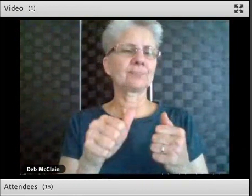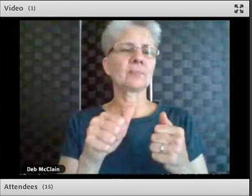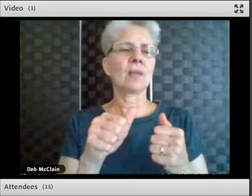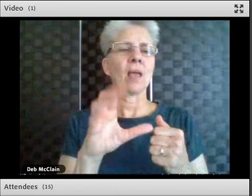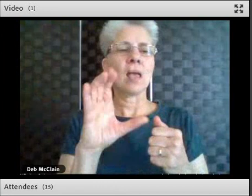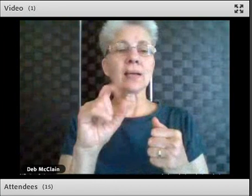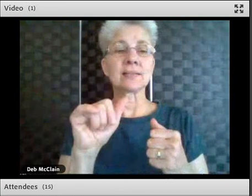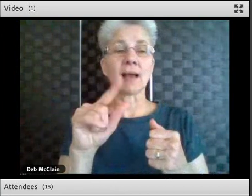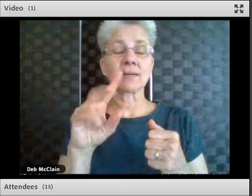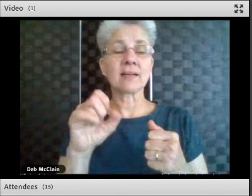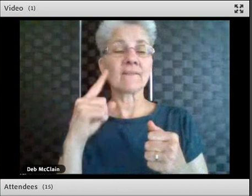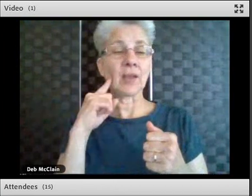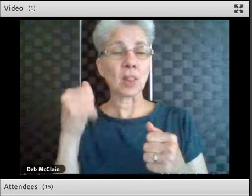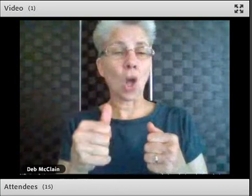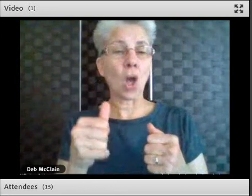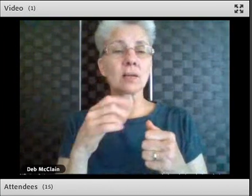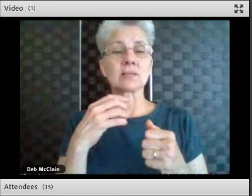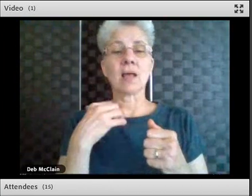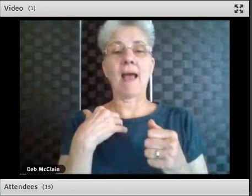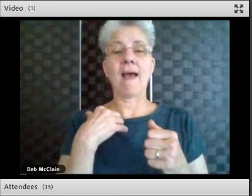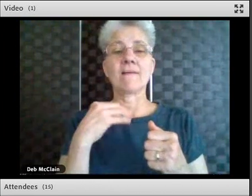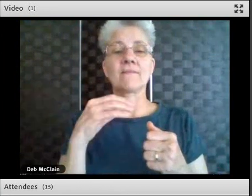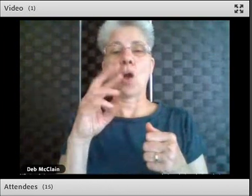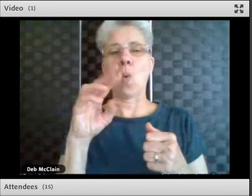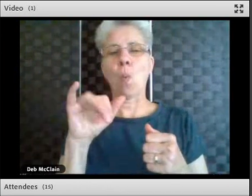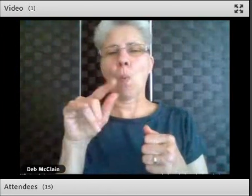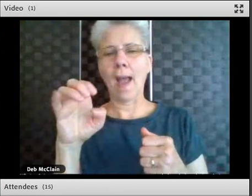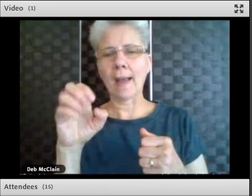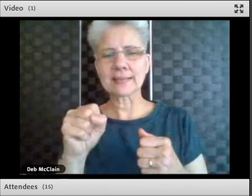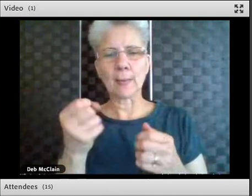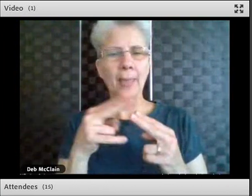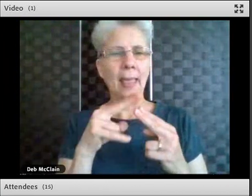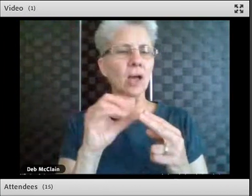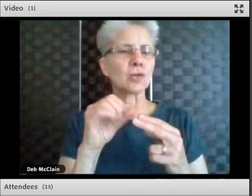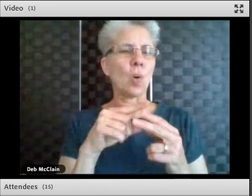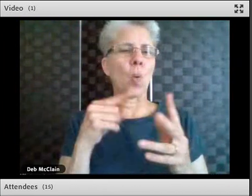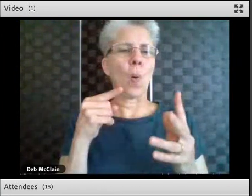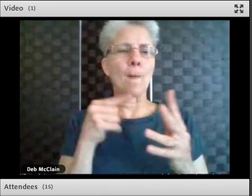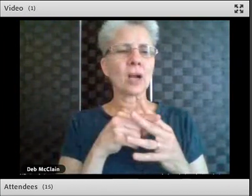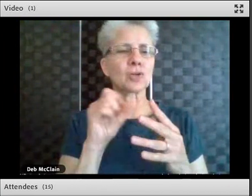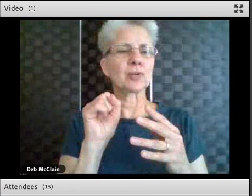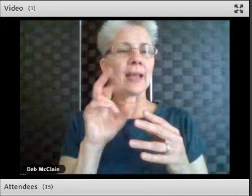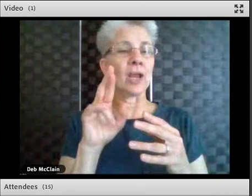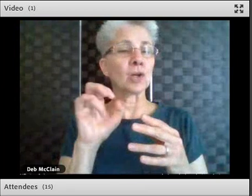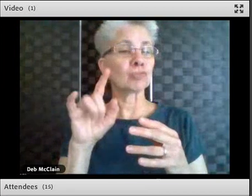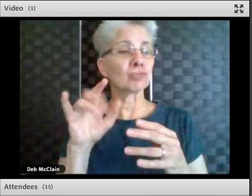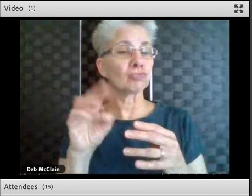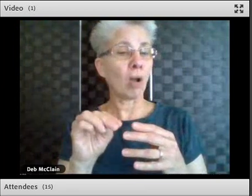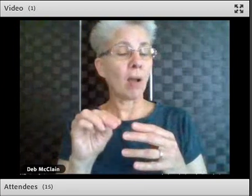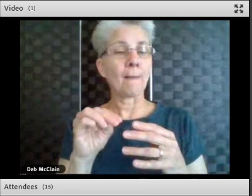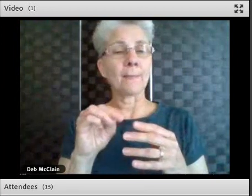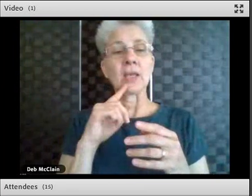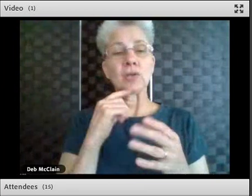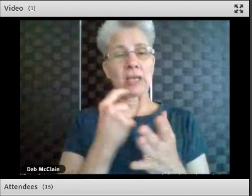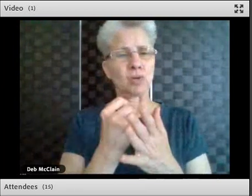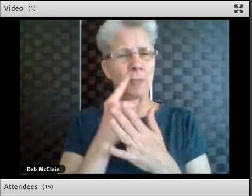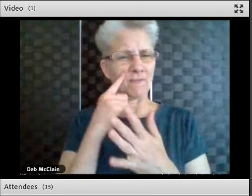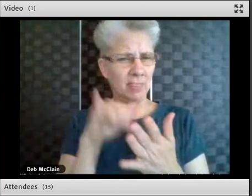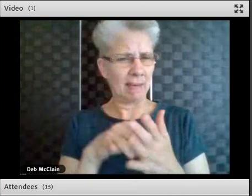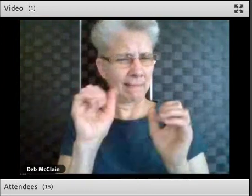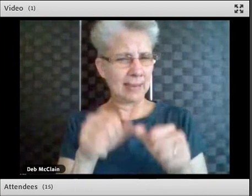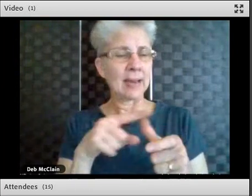conductive hearing loss if you have earwax buildup or a punctured eardrum. And then you can get treatment for